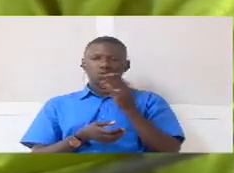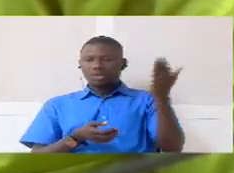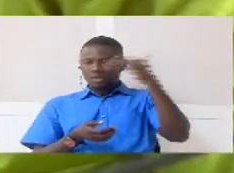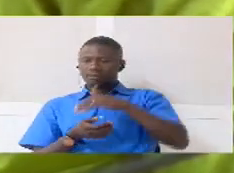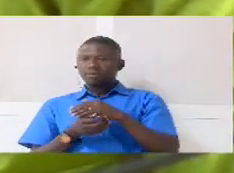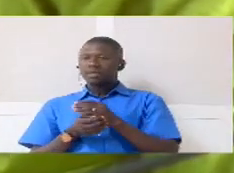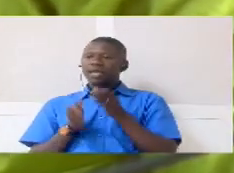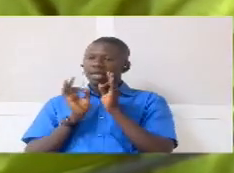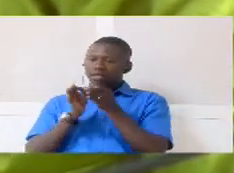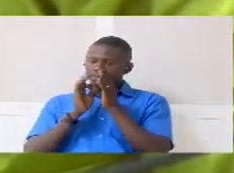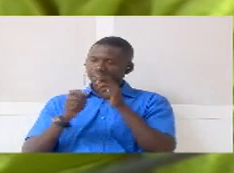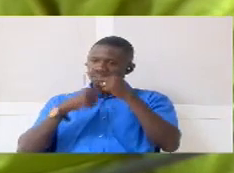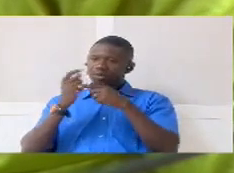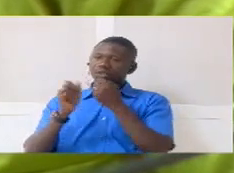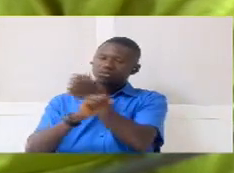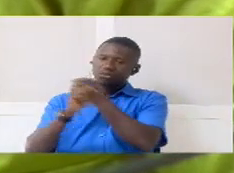And we